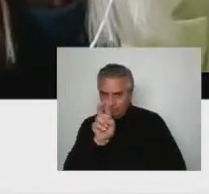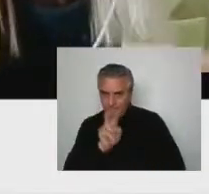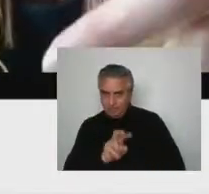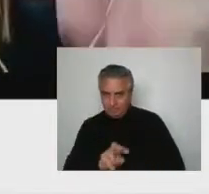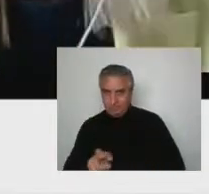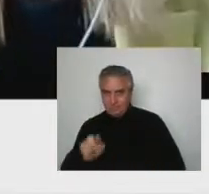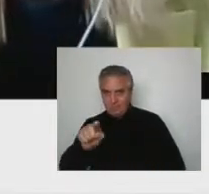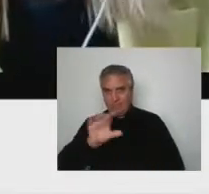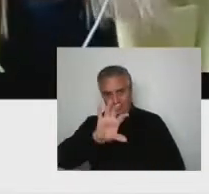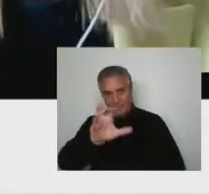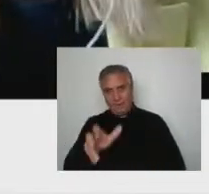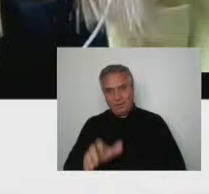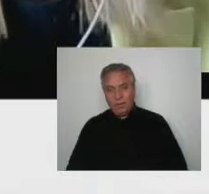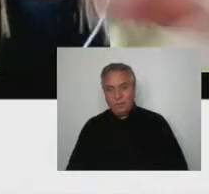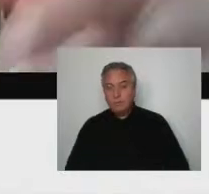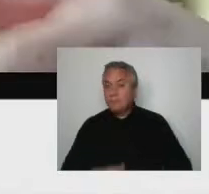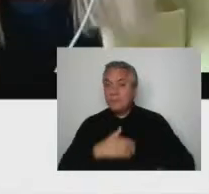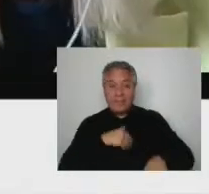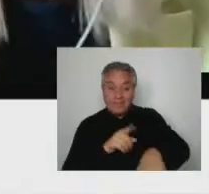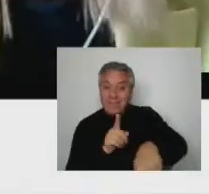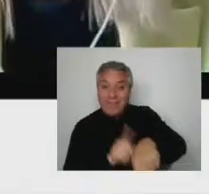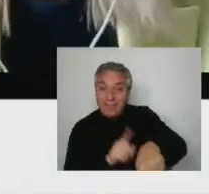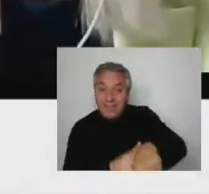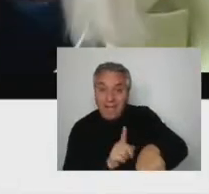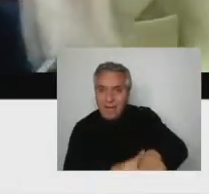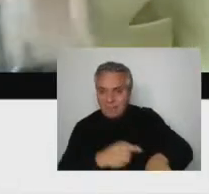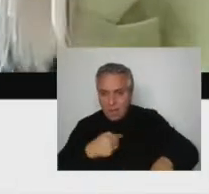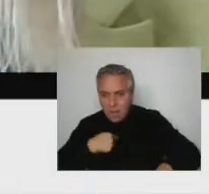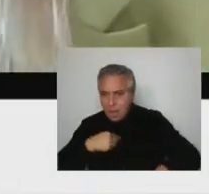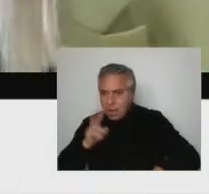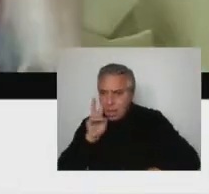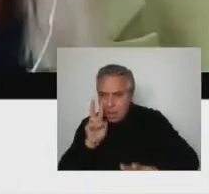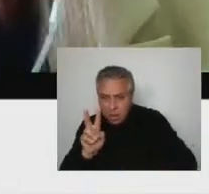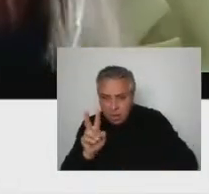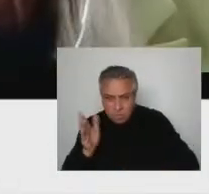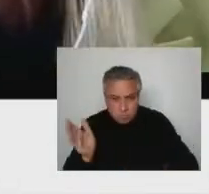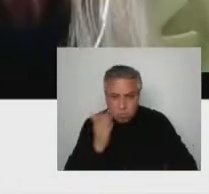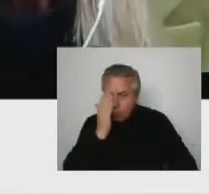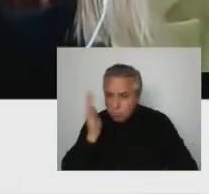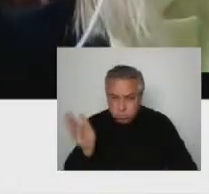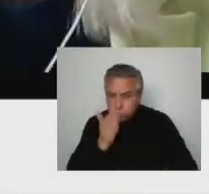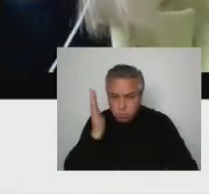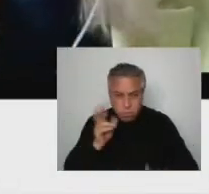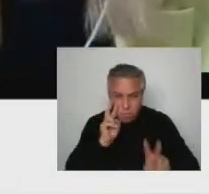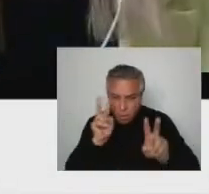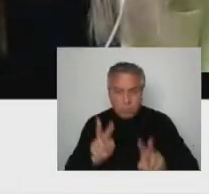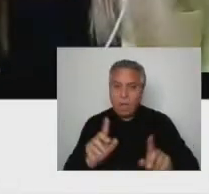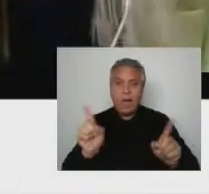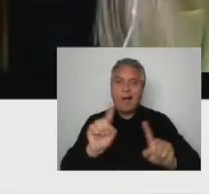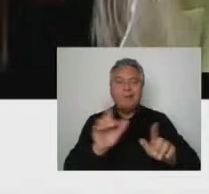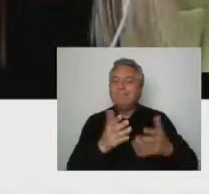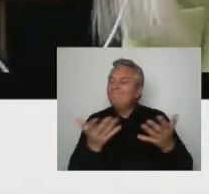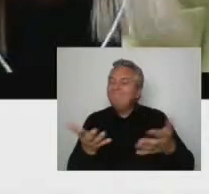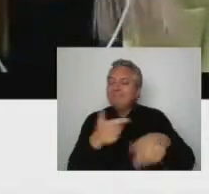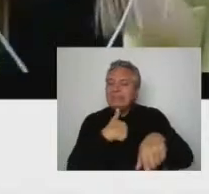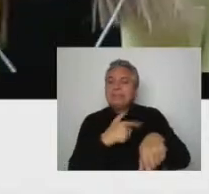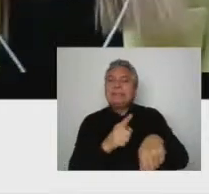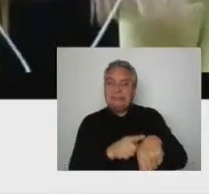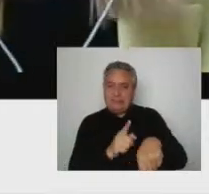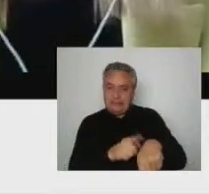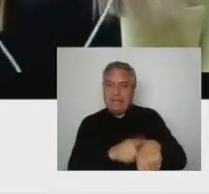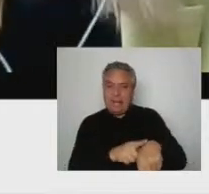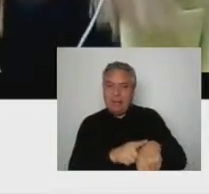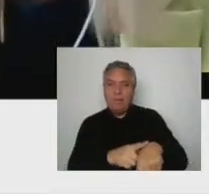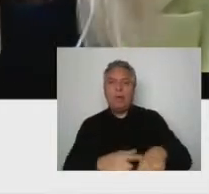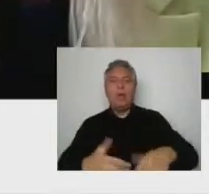our region. I haven't had too much time. I don't have too much time to talk about